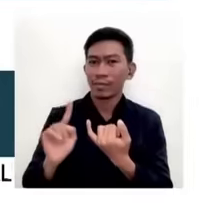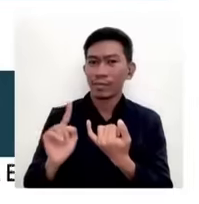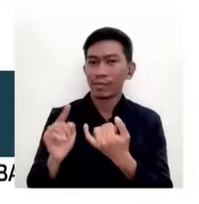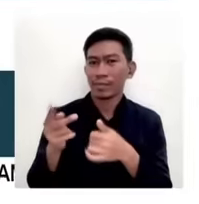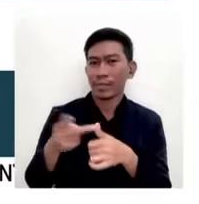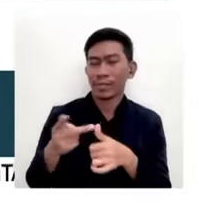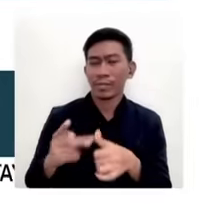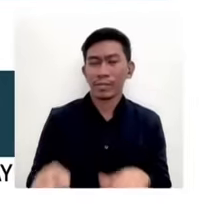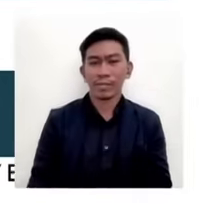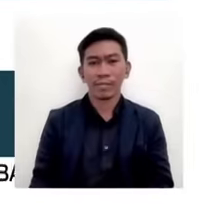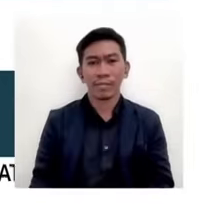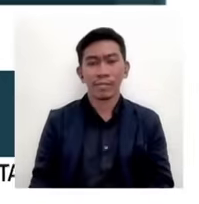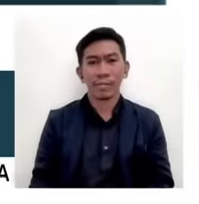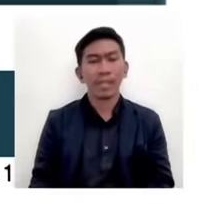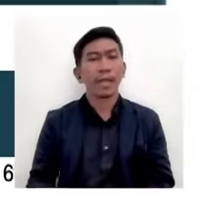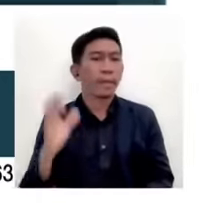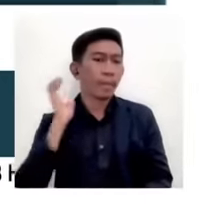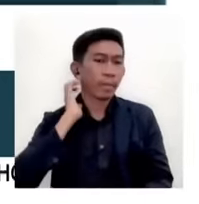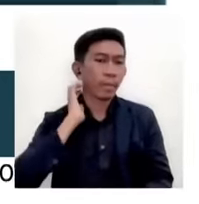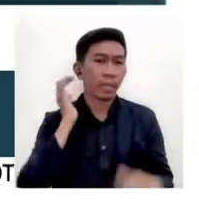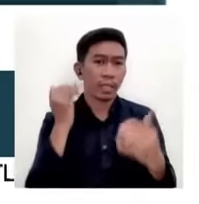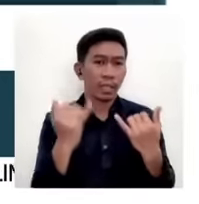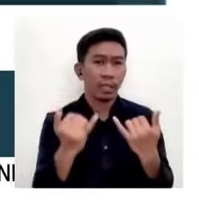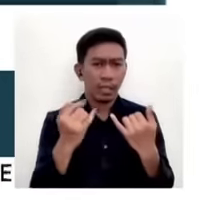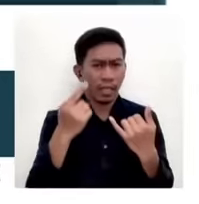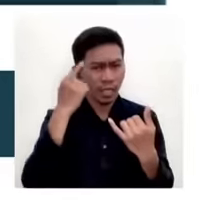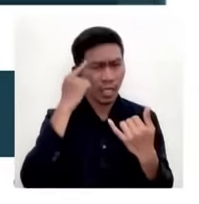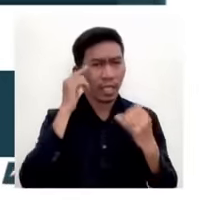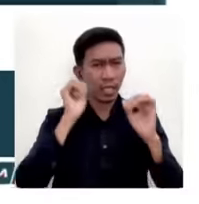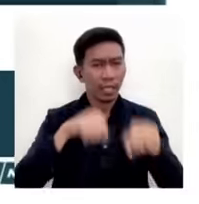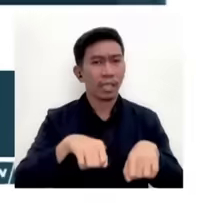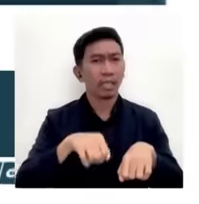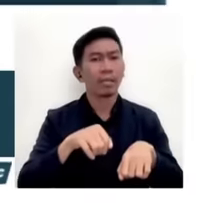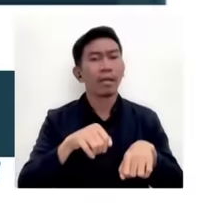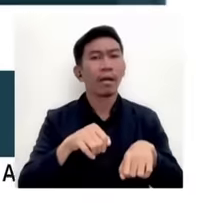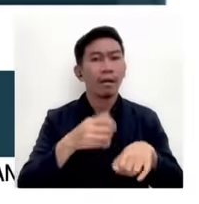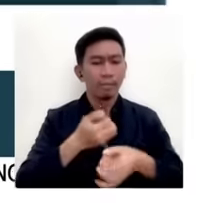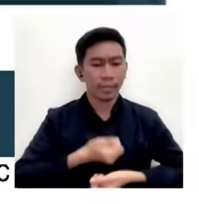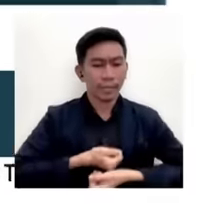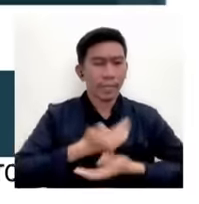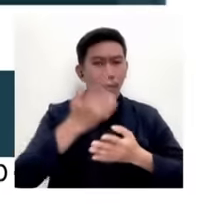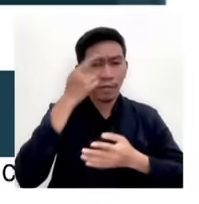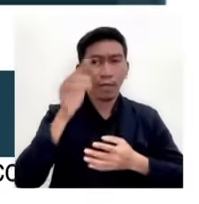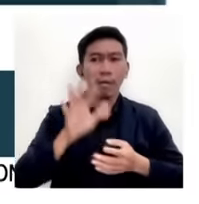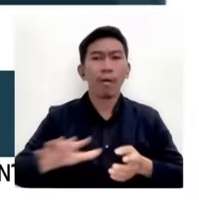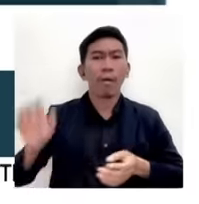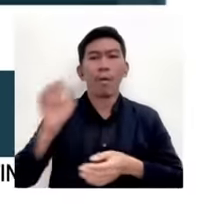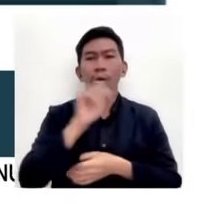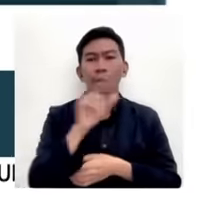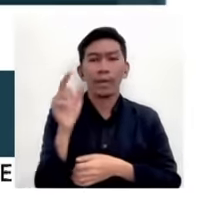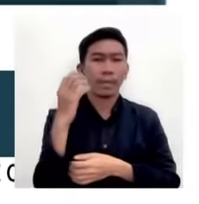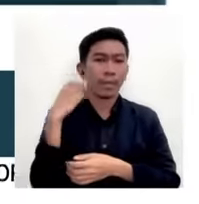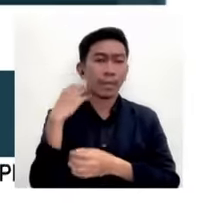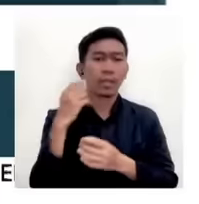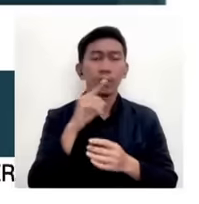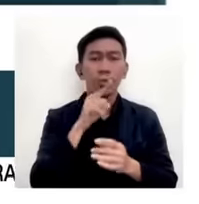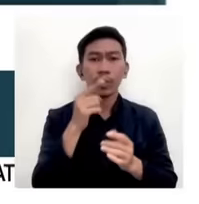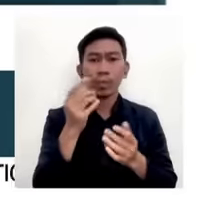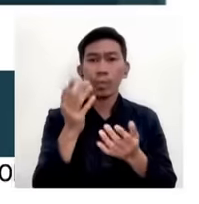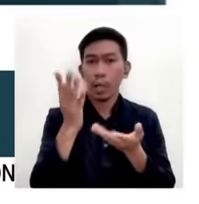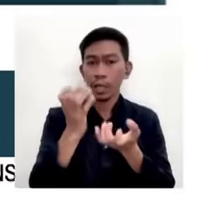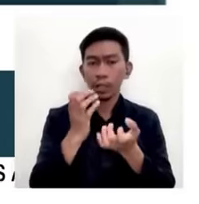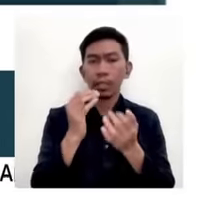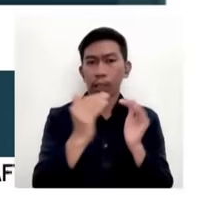Yeah, what the Mindanaoans, I believe I can speak for everybody here. So, ang gusto lang mano natin is an equitable